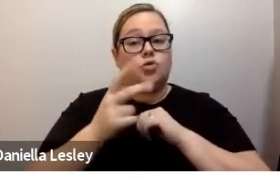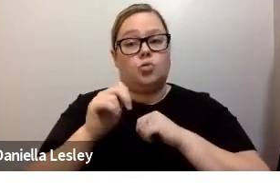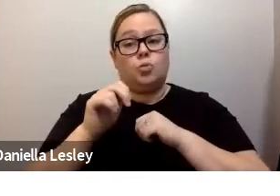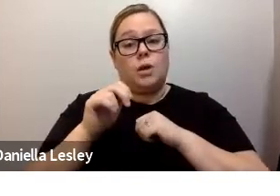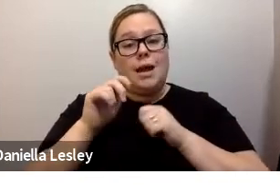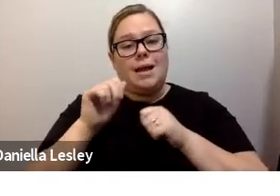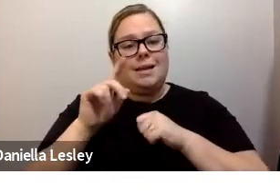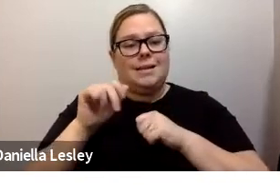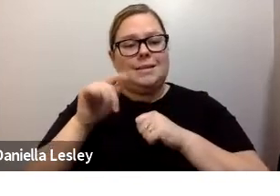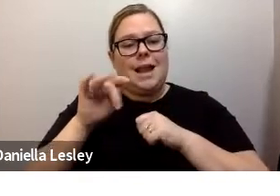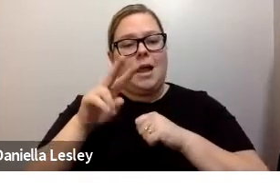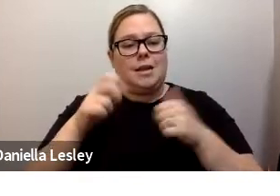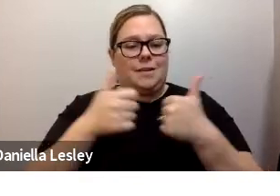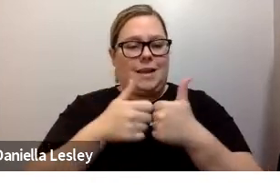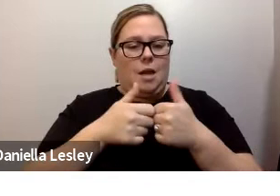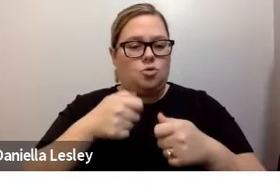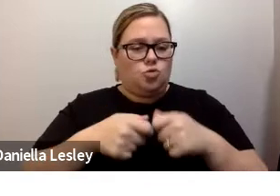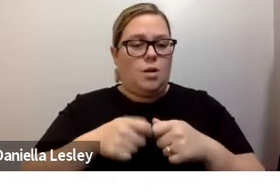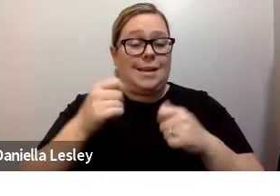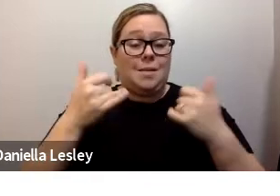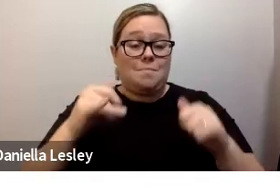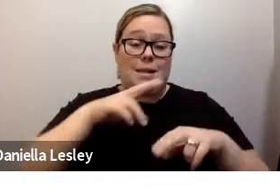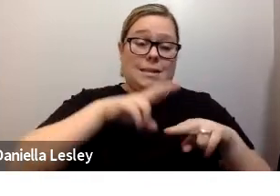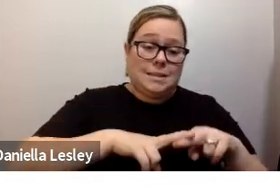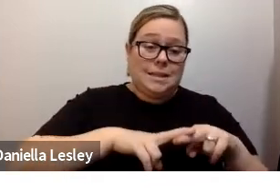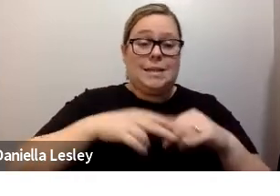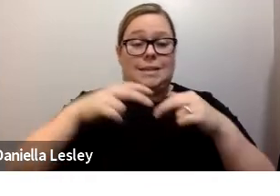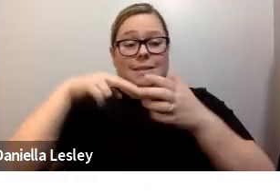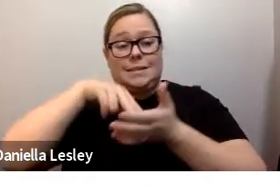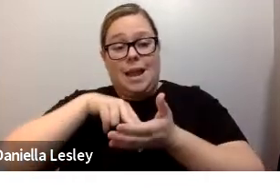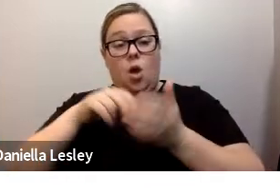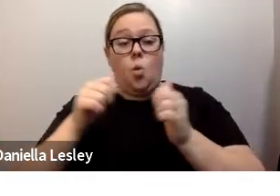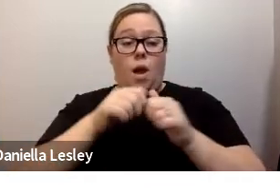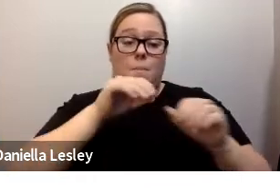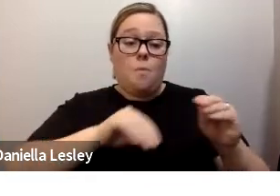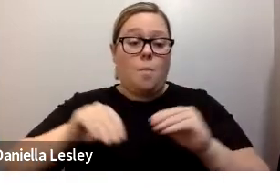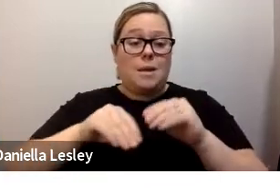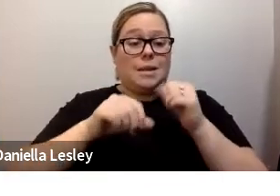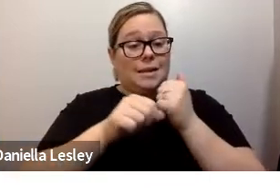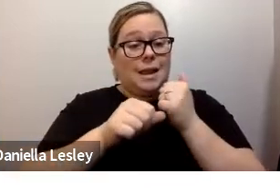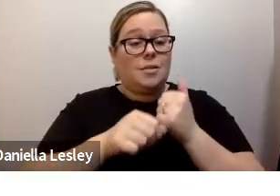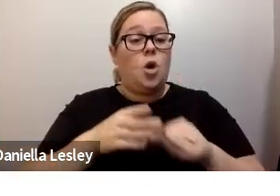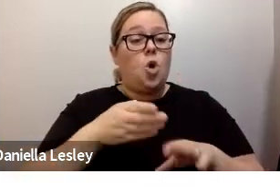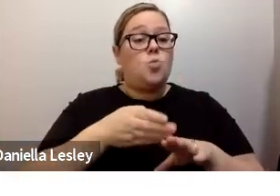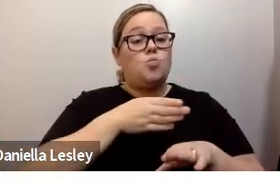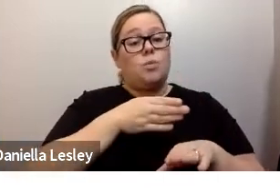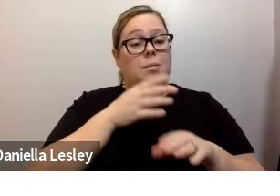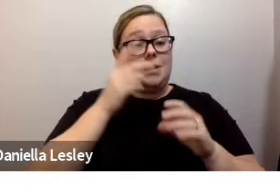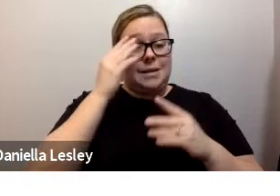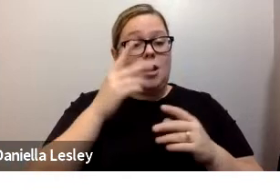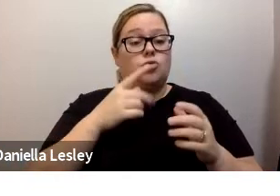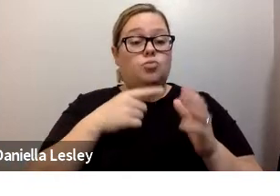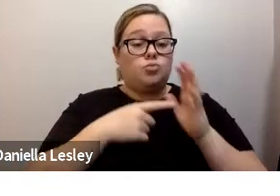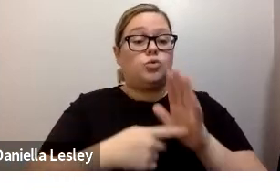controllers. Participants can play seated, standing, and/or with mobility aids. Preliminary data suggests moderate to high